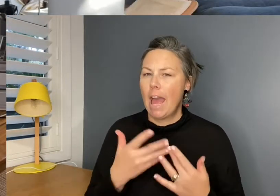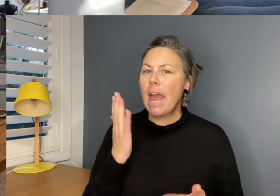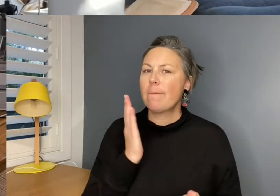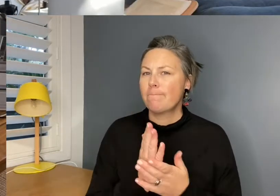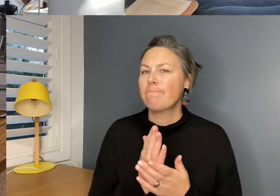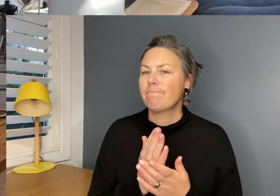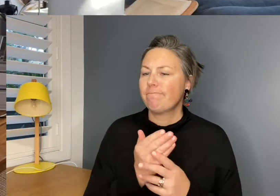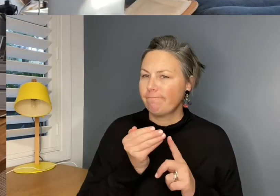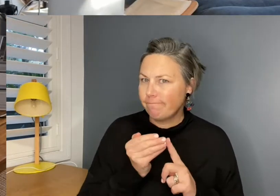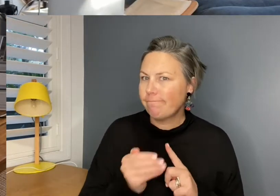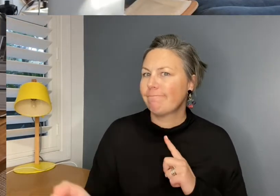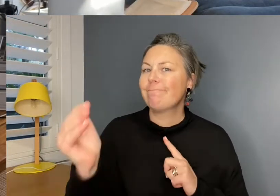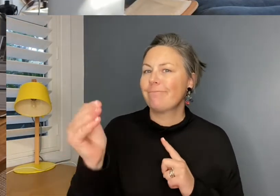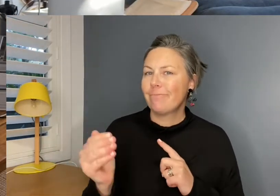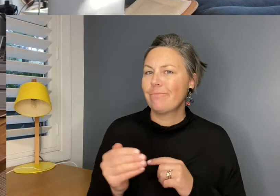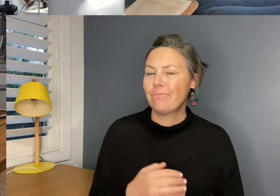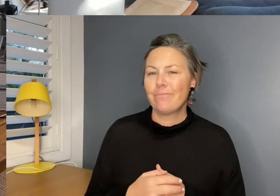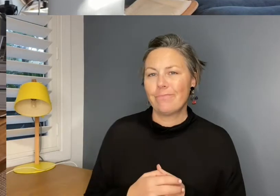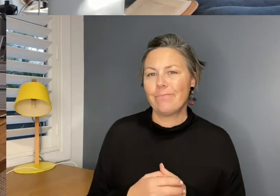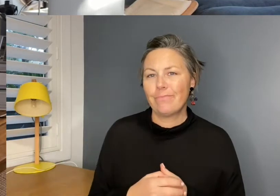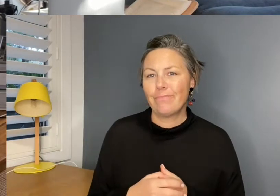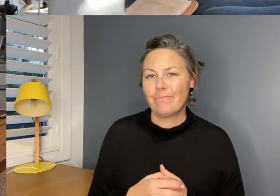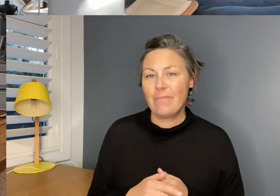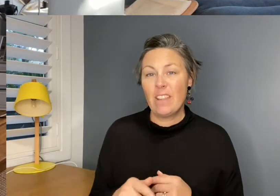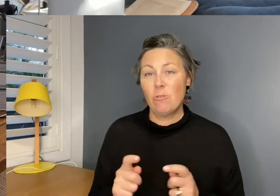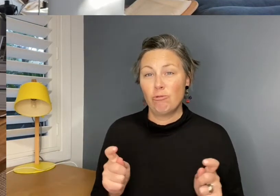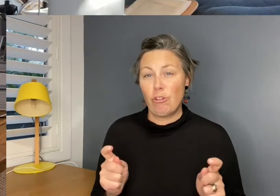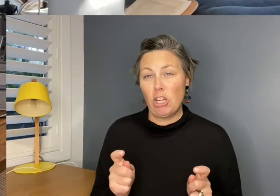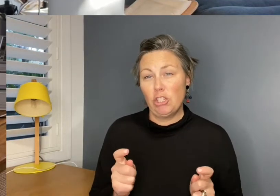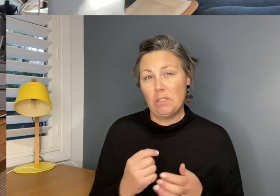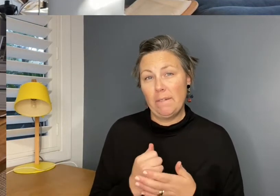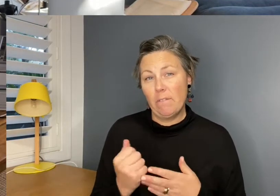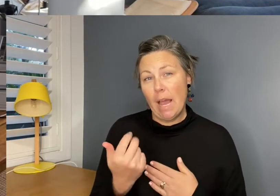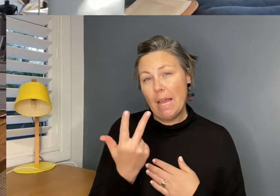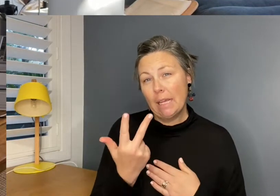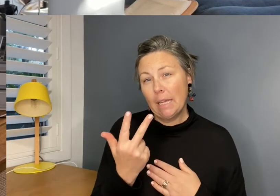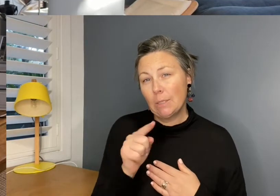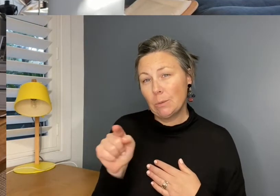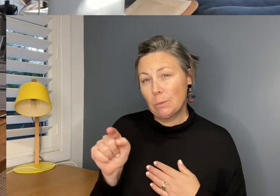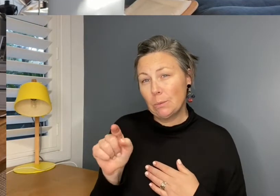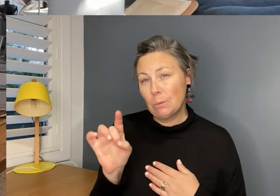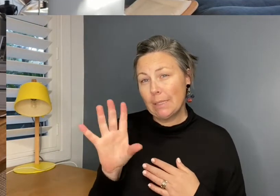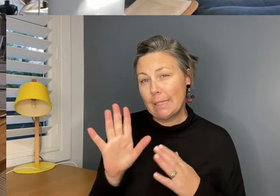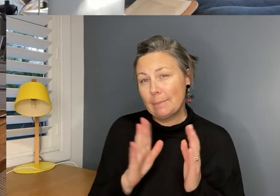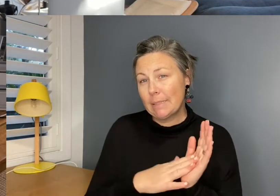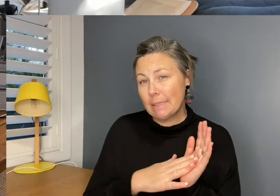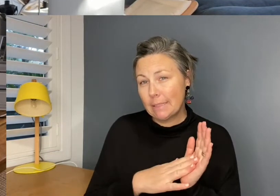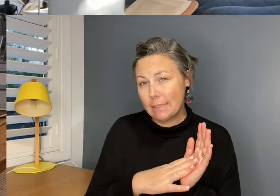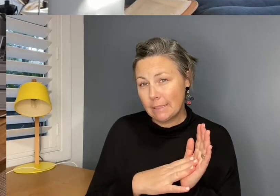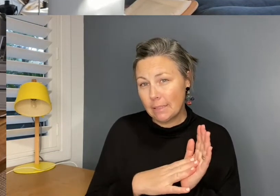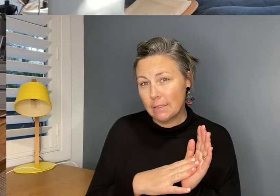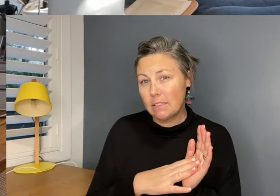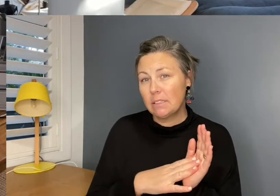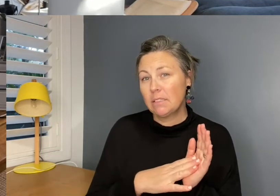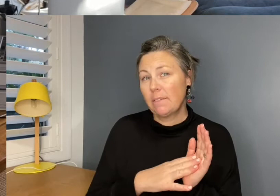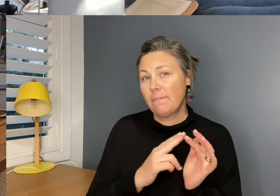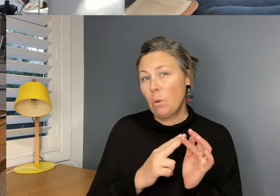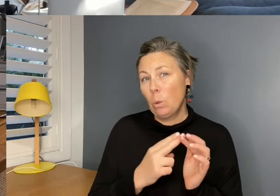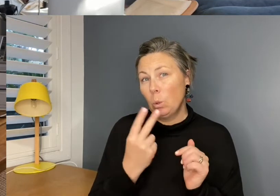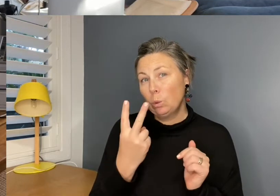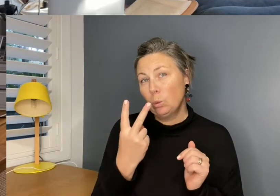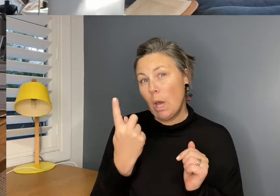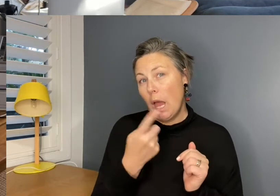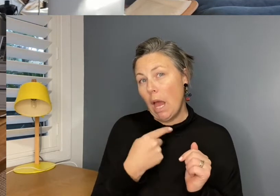And so then I felt like I was really in it from there on in. The contractions were every sort of 8 to 10